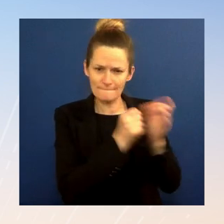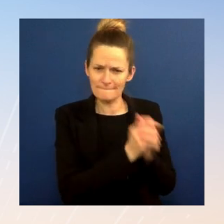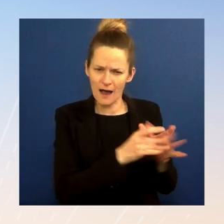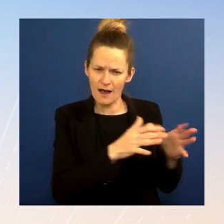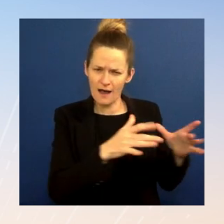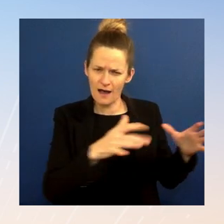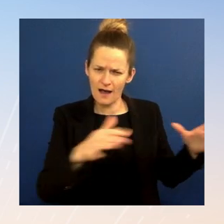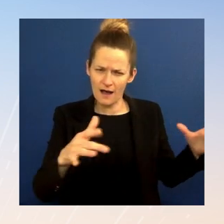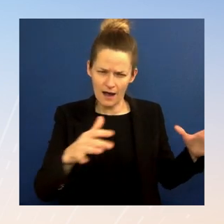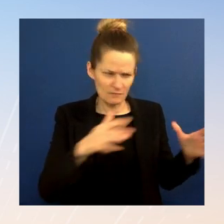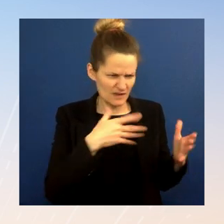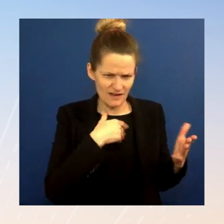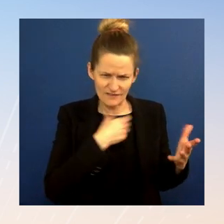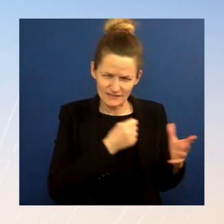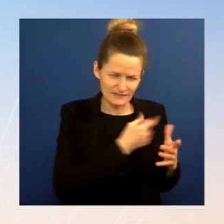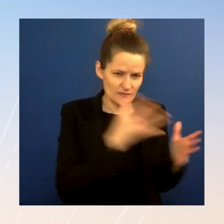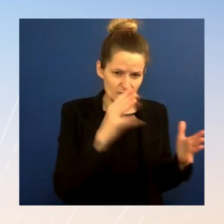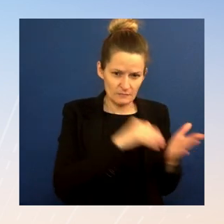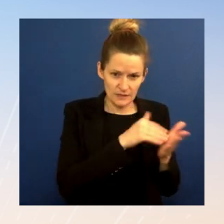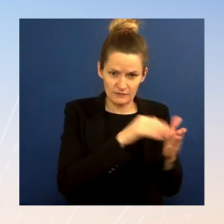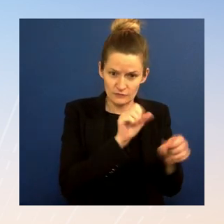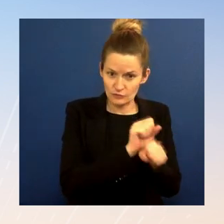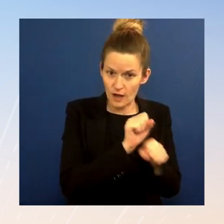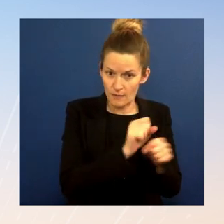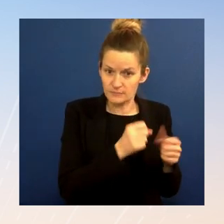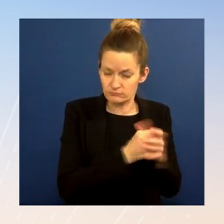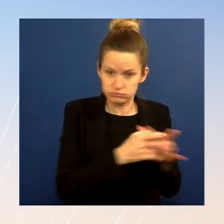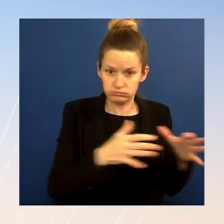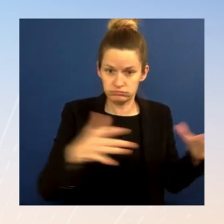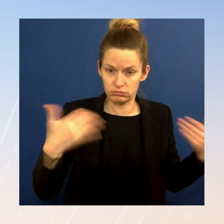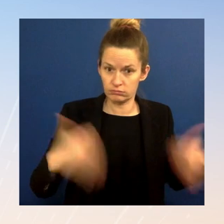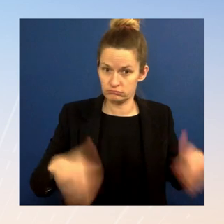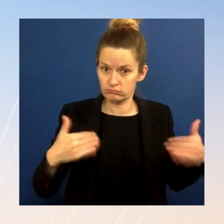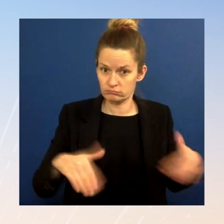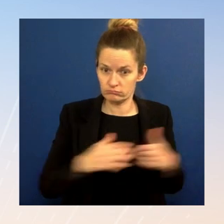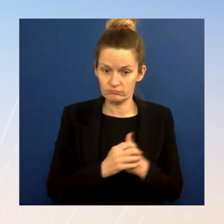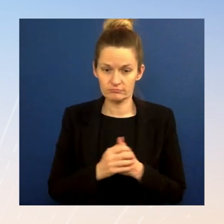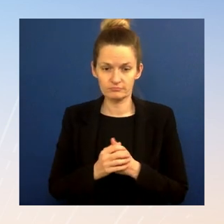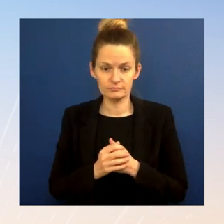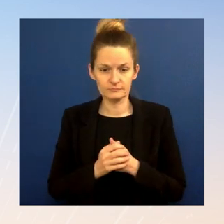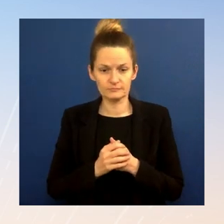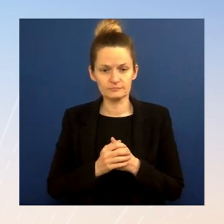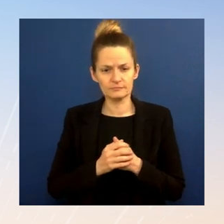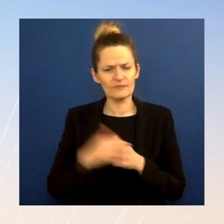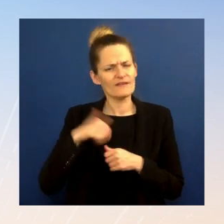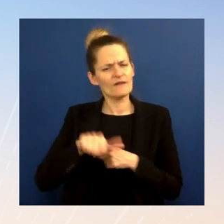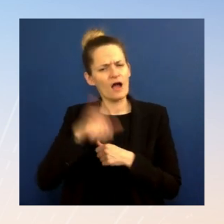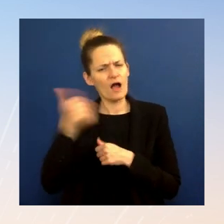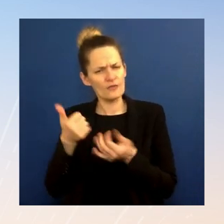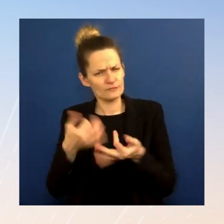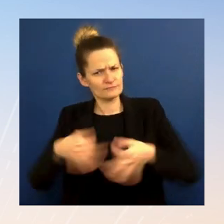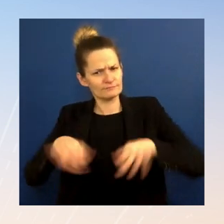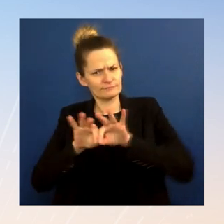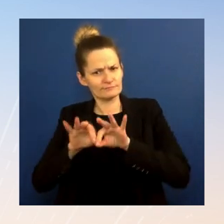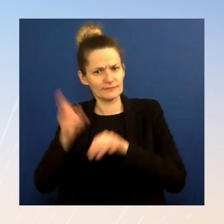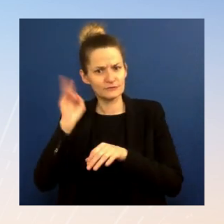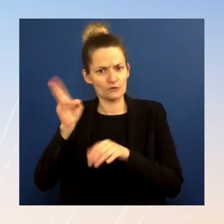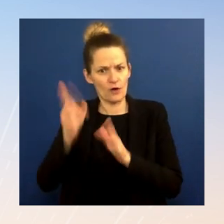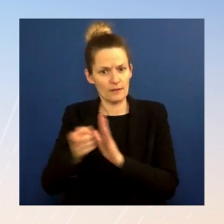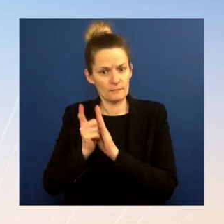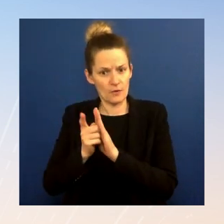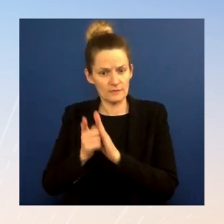3.8%. I also wanted to mark another historic milestone of 500 million vaccines that we have distributed to the world,